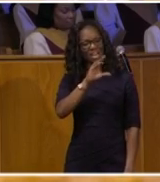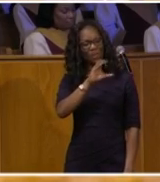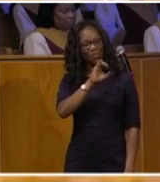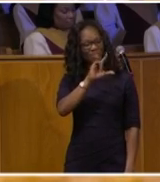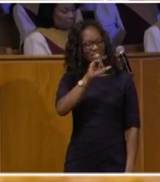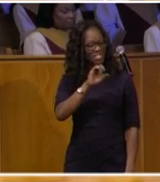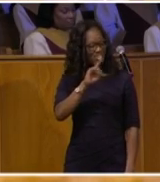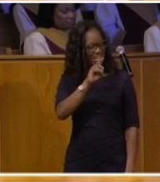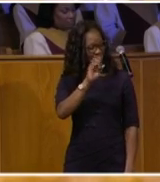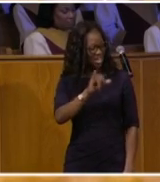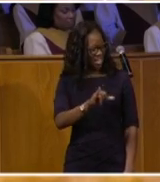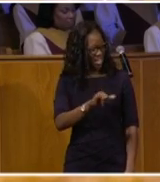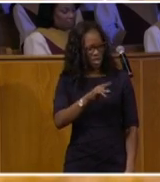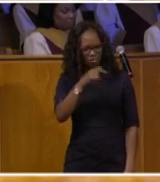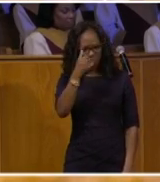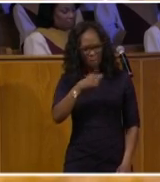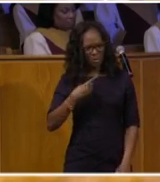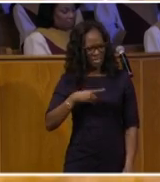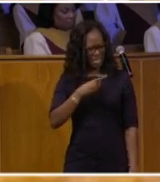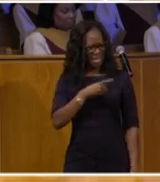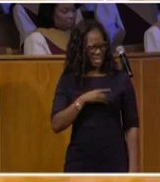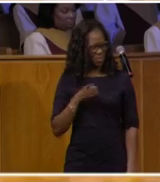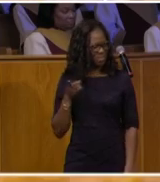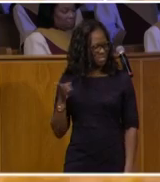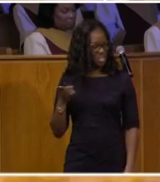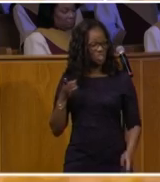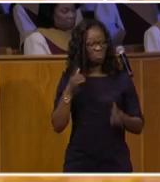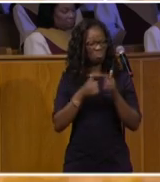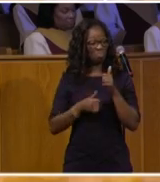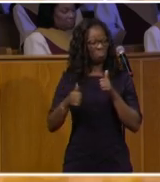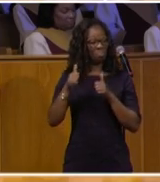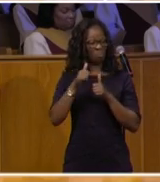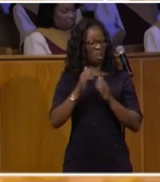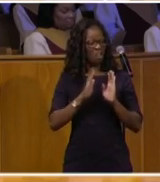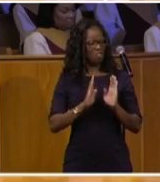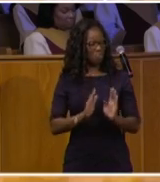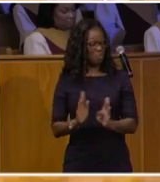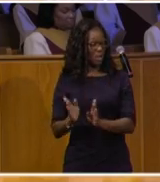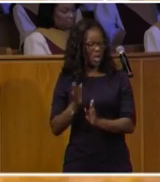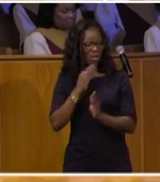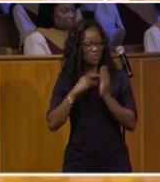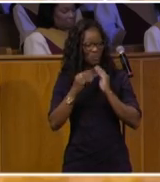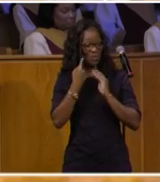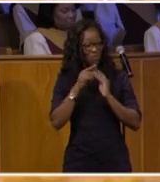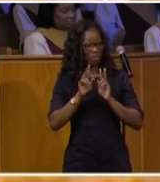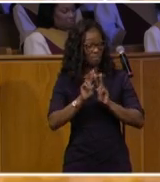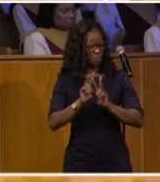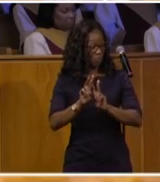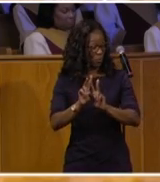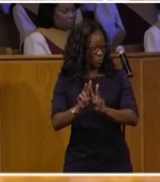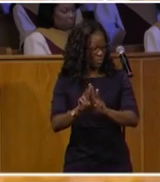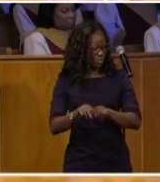as many of Deacon Lucille Day was in charge of preparing meals for funerals.